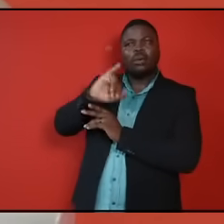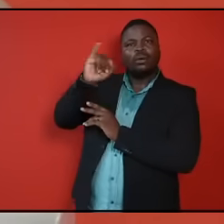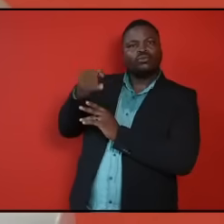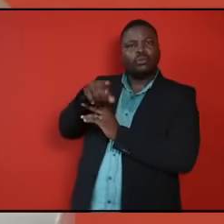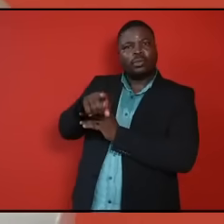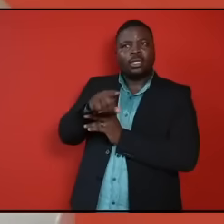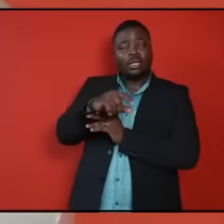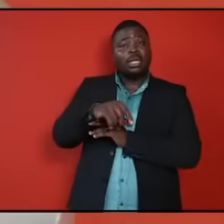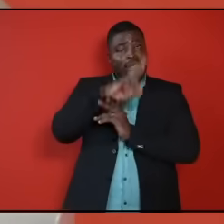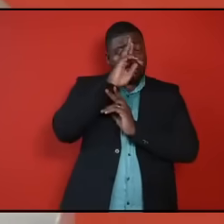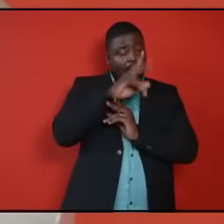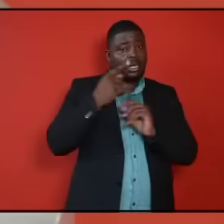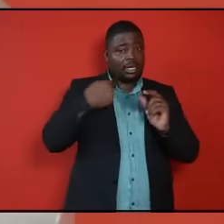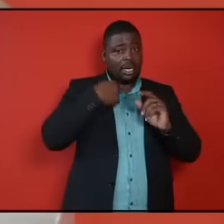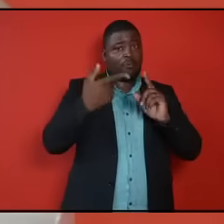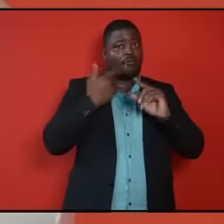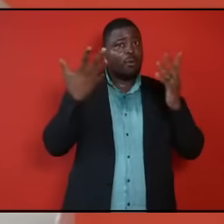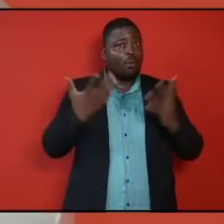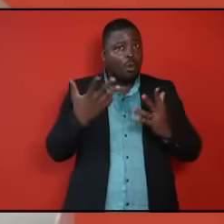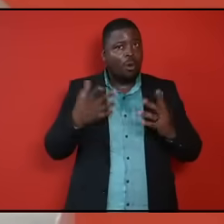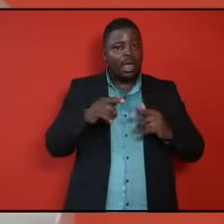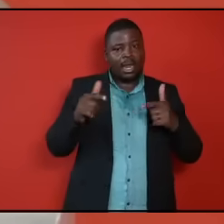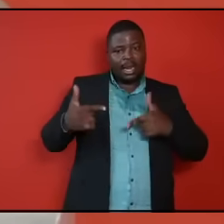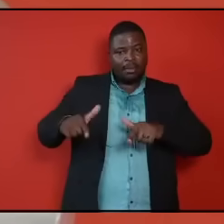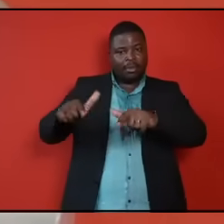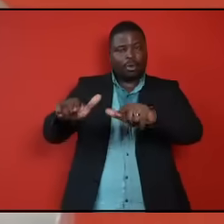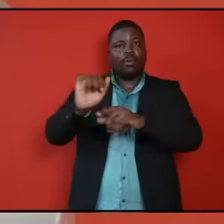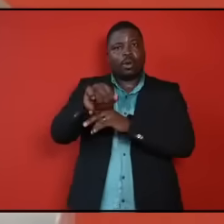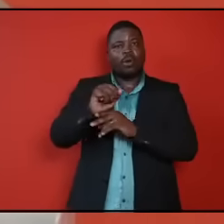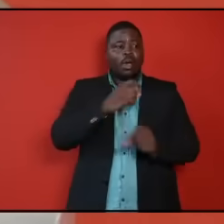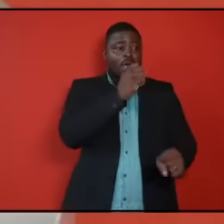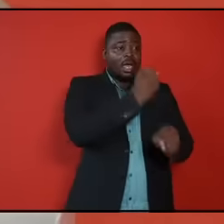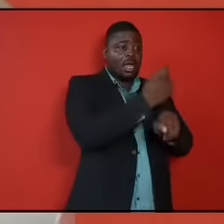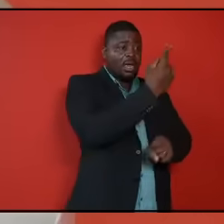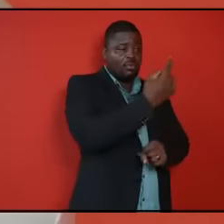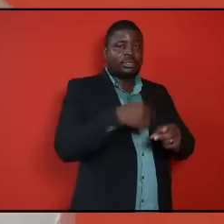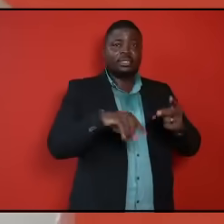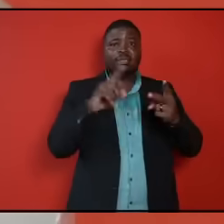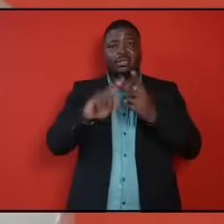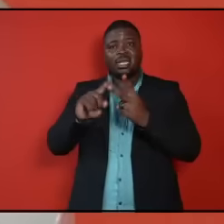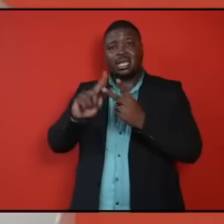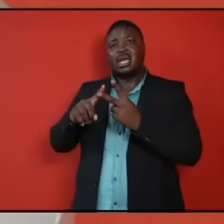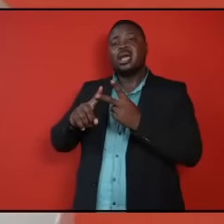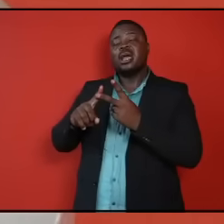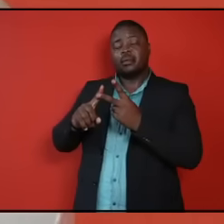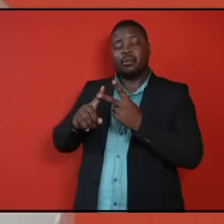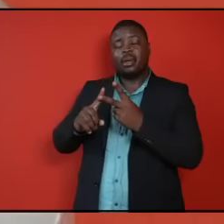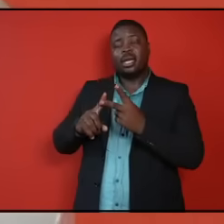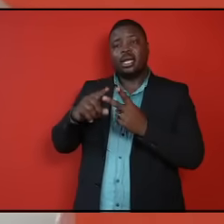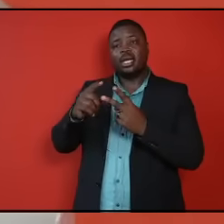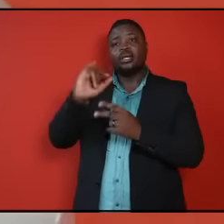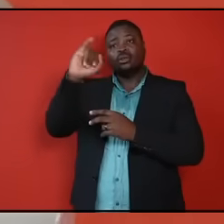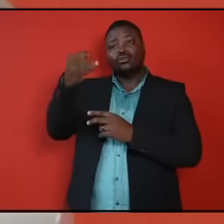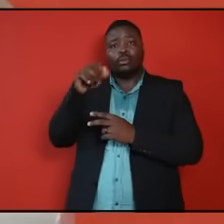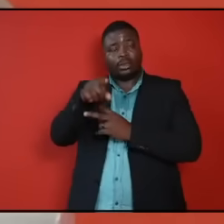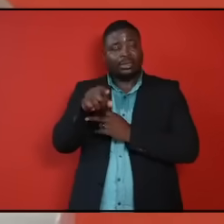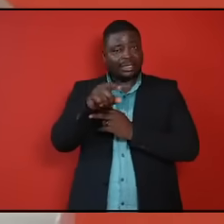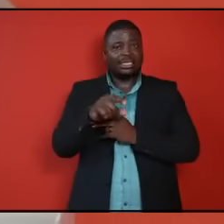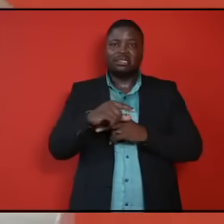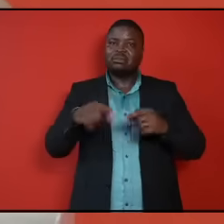Limpopo, so Johannesburg and Gauteng, Baholo is one thing. So when someone says Joburg, it means Gauteng. When he says Gauteng, it's Joburg.